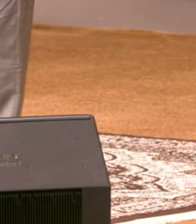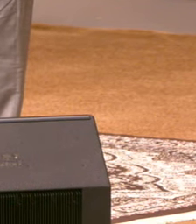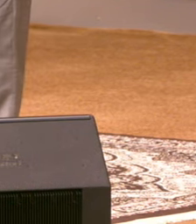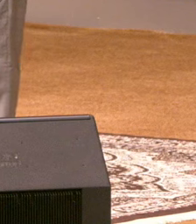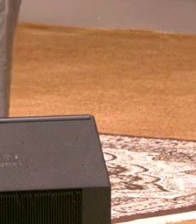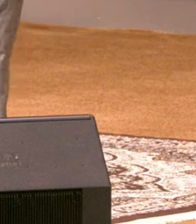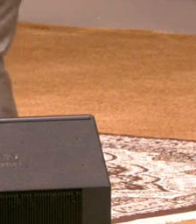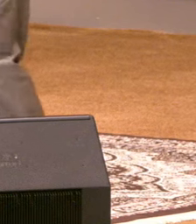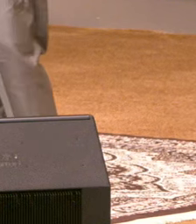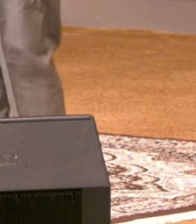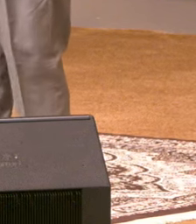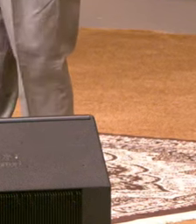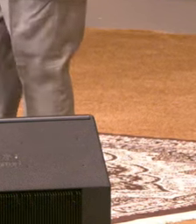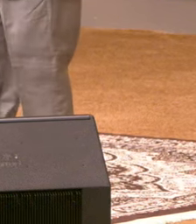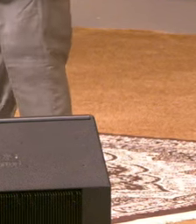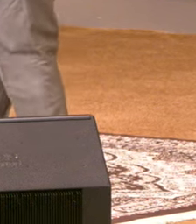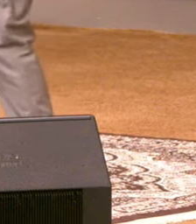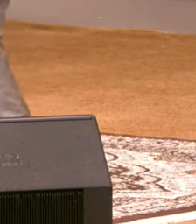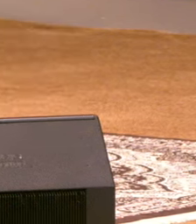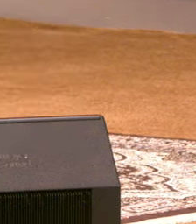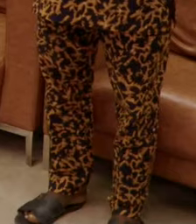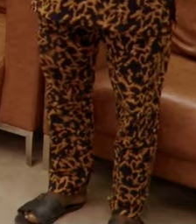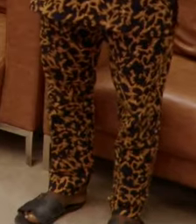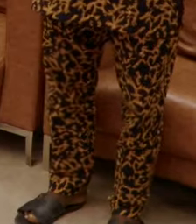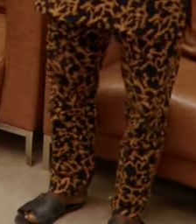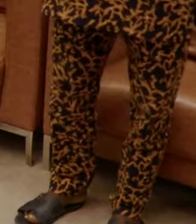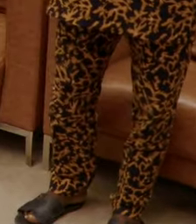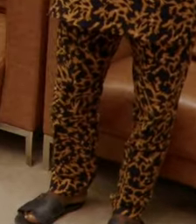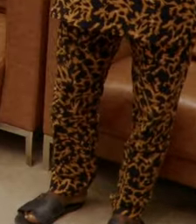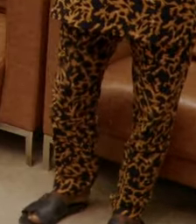In Jesus' mighty name, we pray.